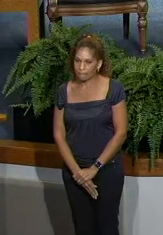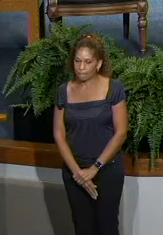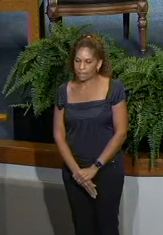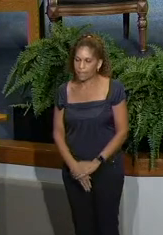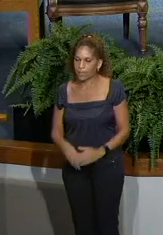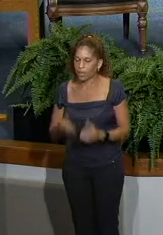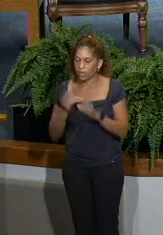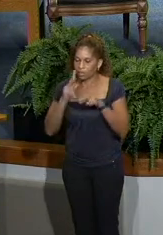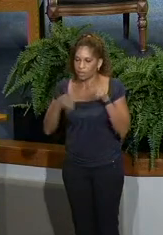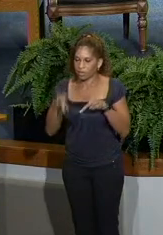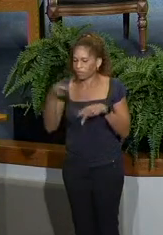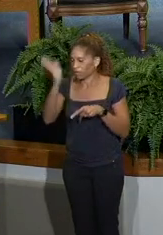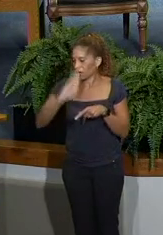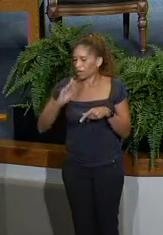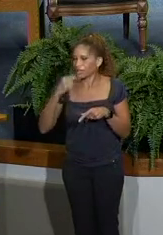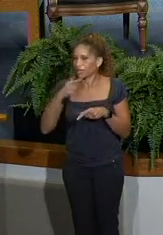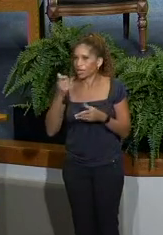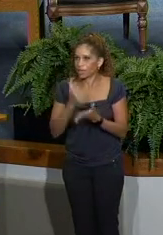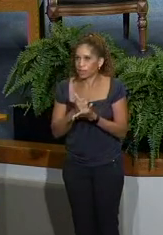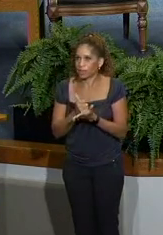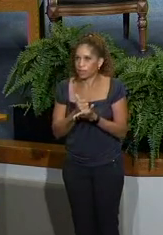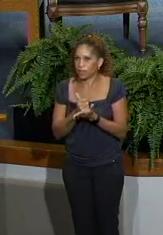And the people of God said, amen. Amen.